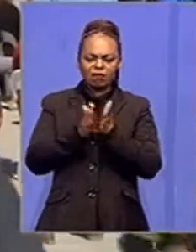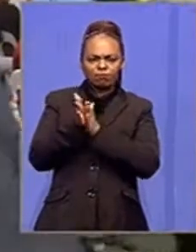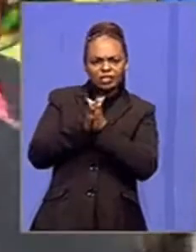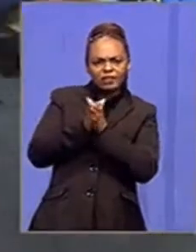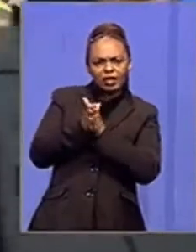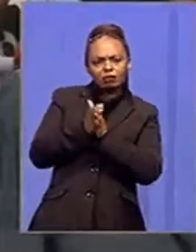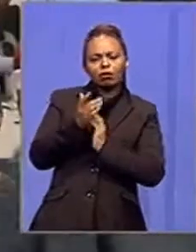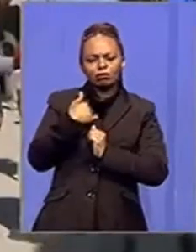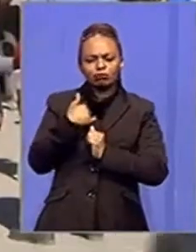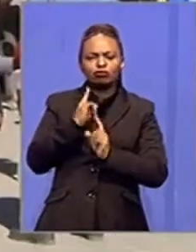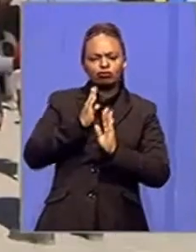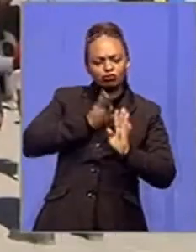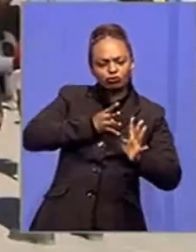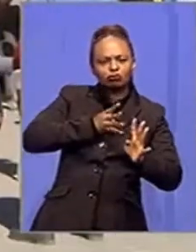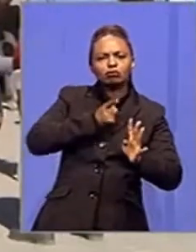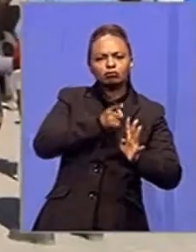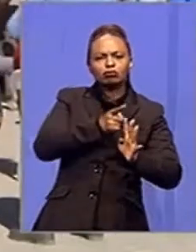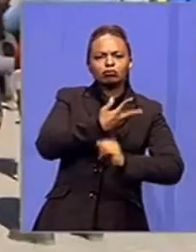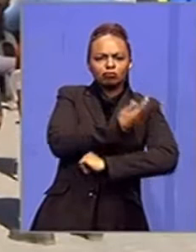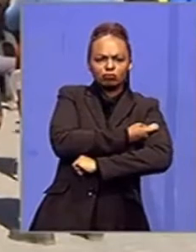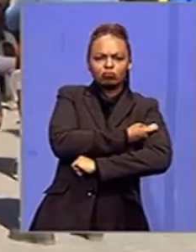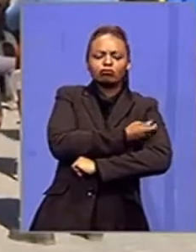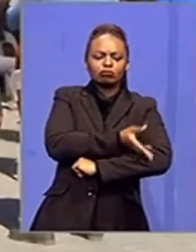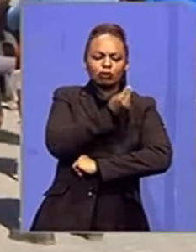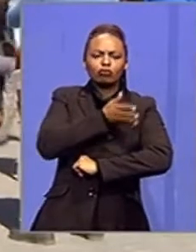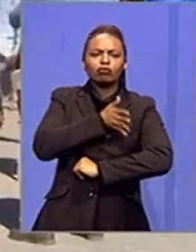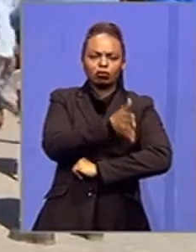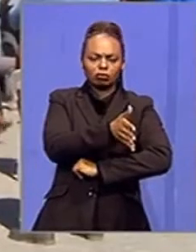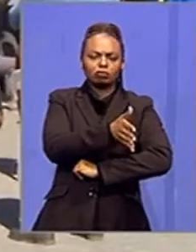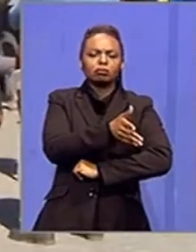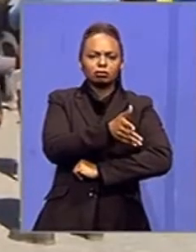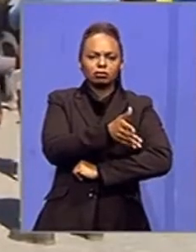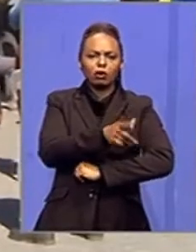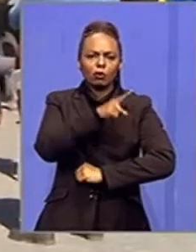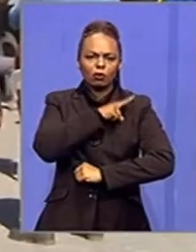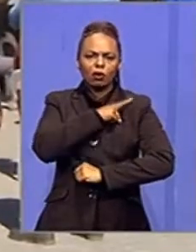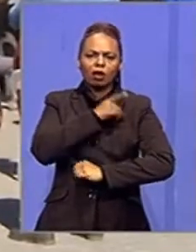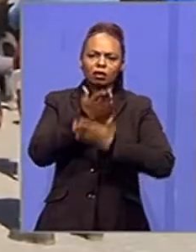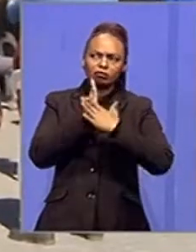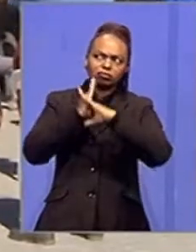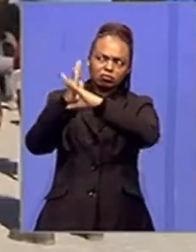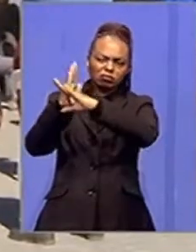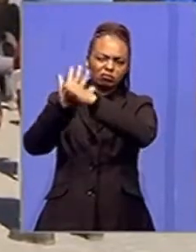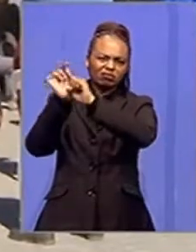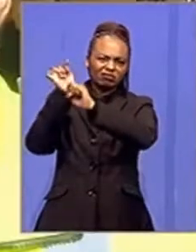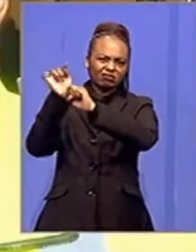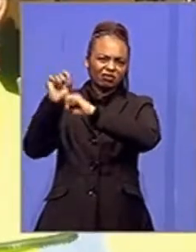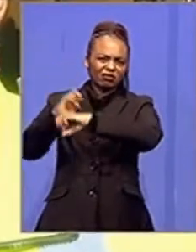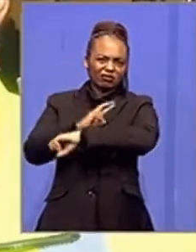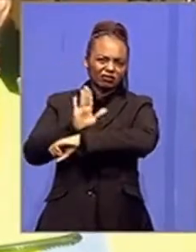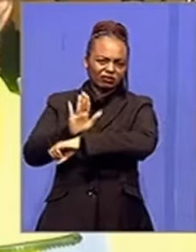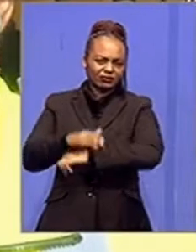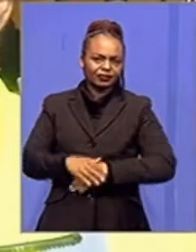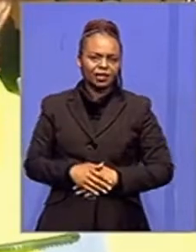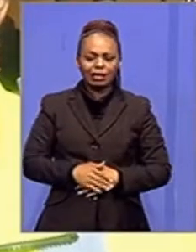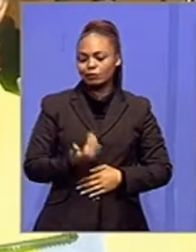gore ba ye ba eme di-line ba ye ba khwetse tshwana ye gore re kgone go thibela bolwetse ba corona. Re le maabane